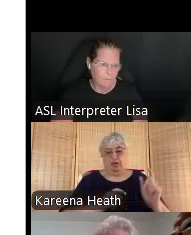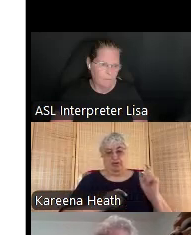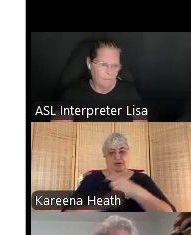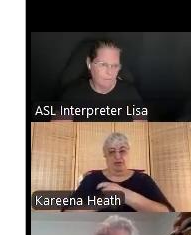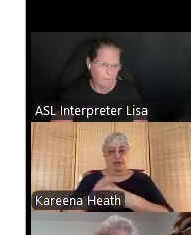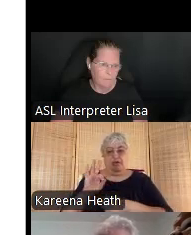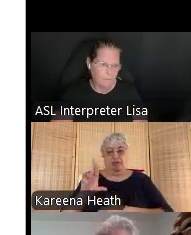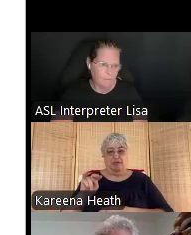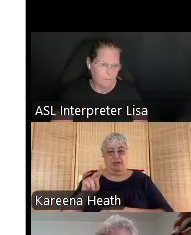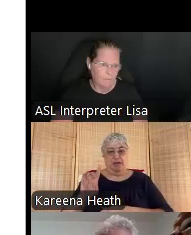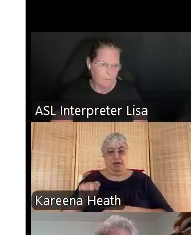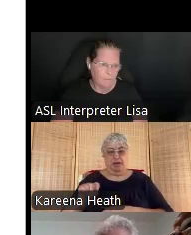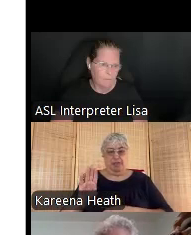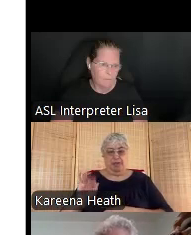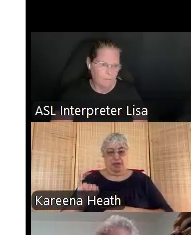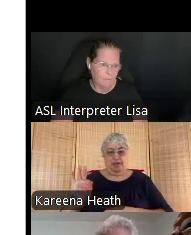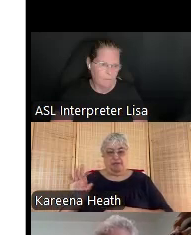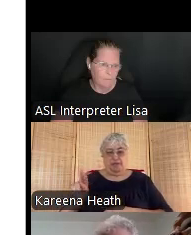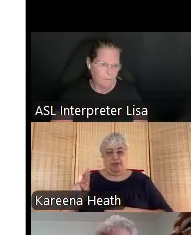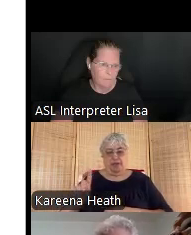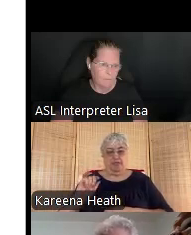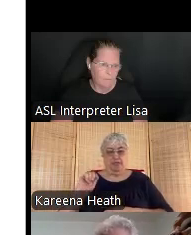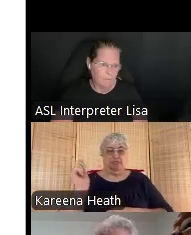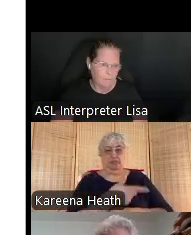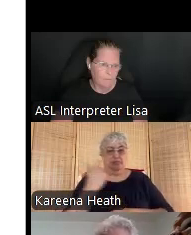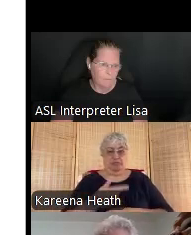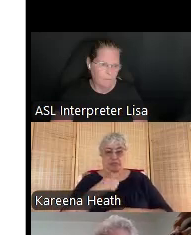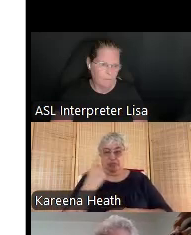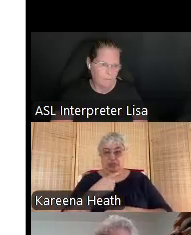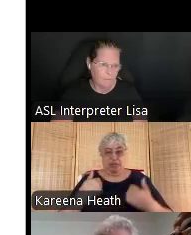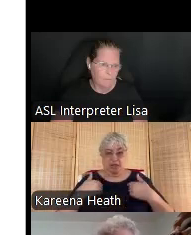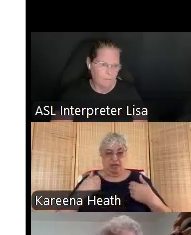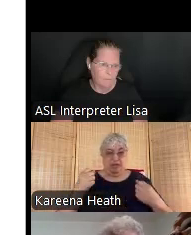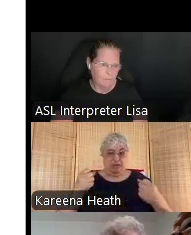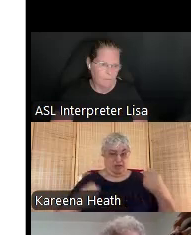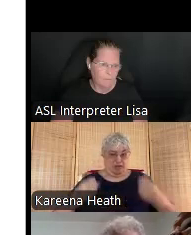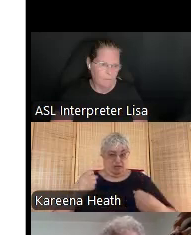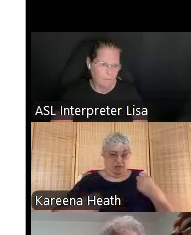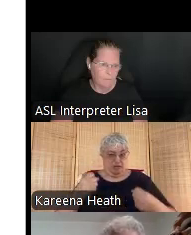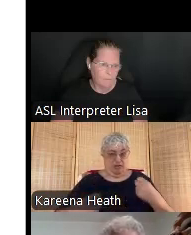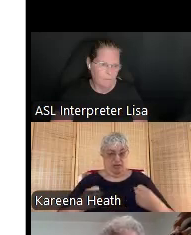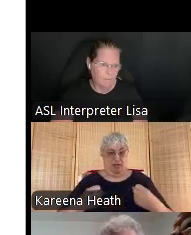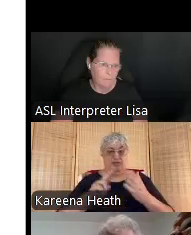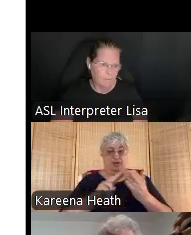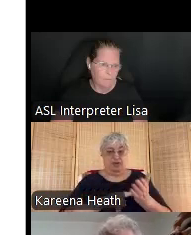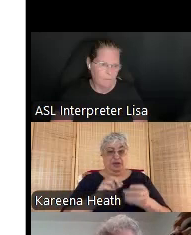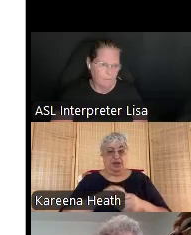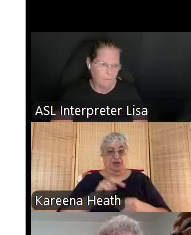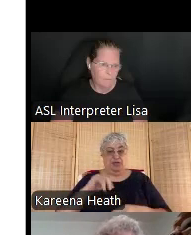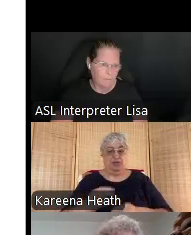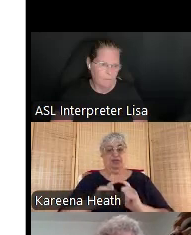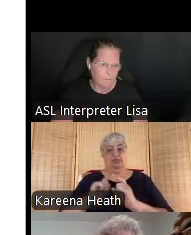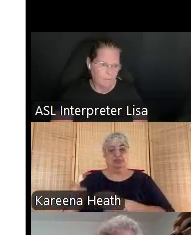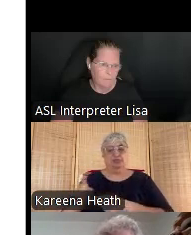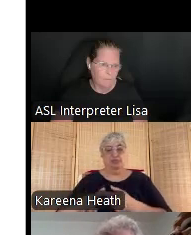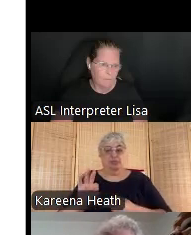this TBI fund. So you are all, any of those of you that have a car that's registered in the state, you are all contributing